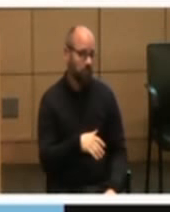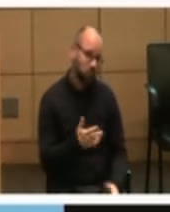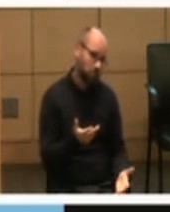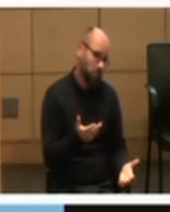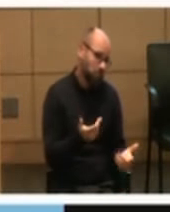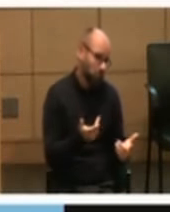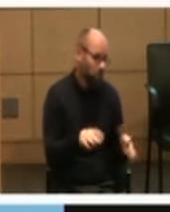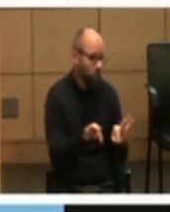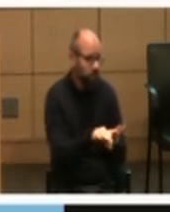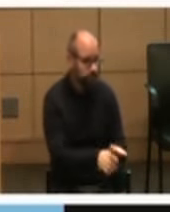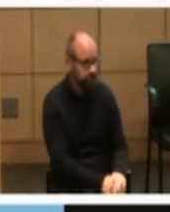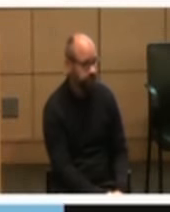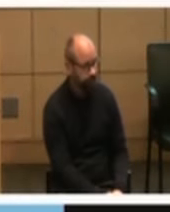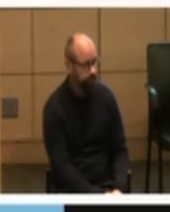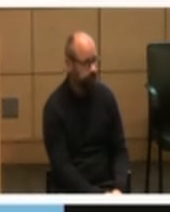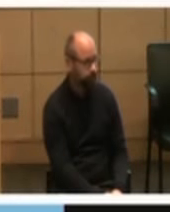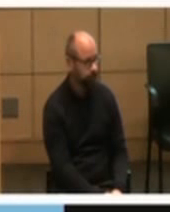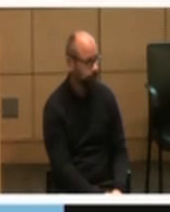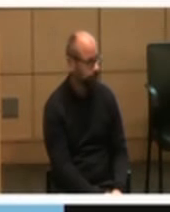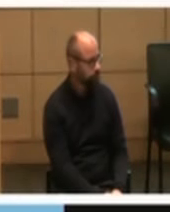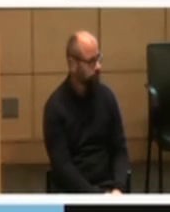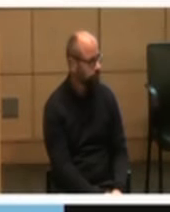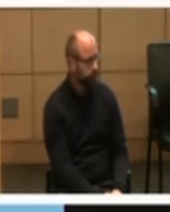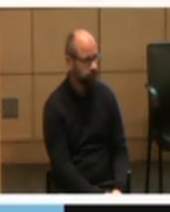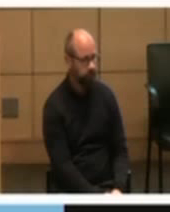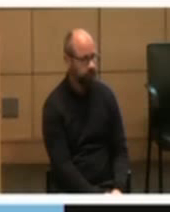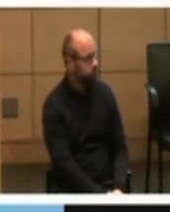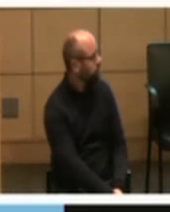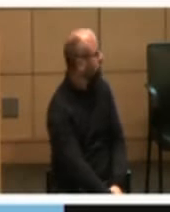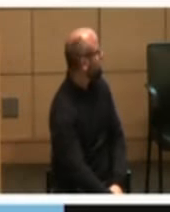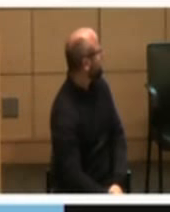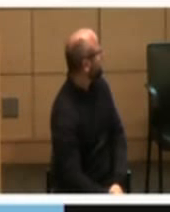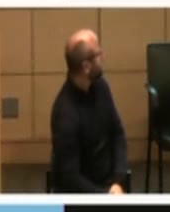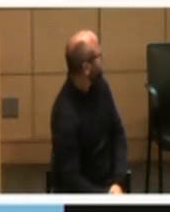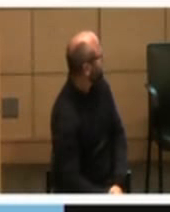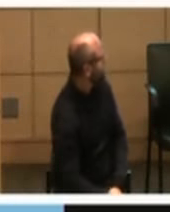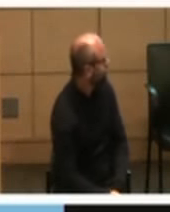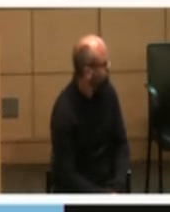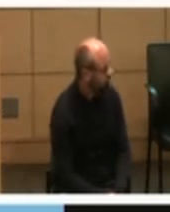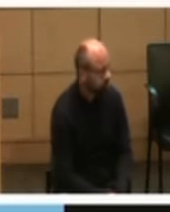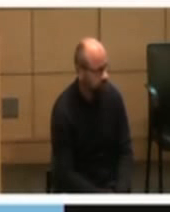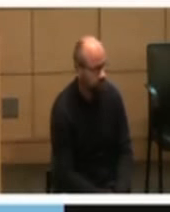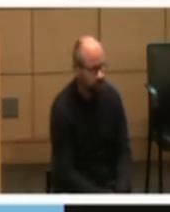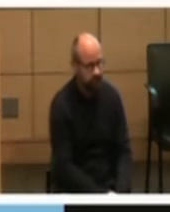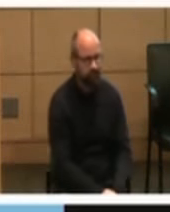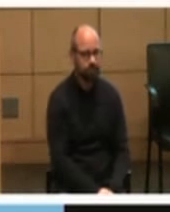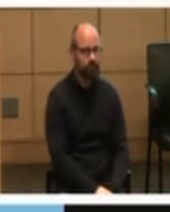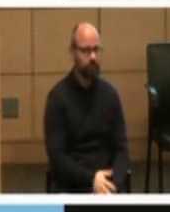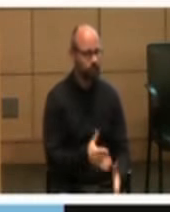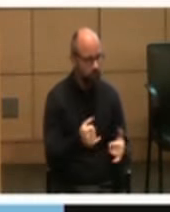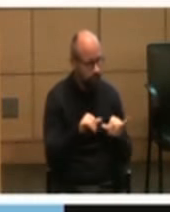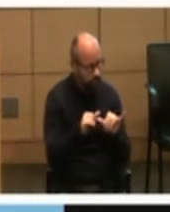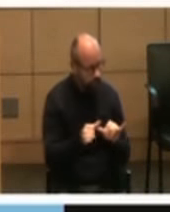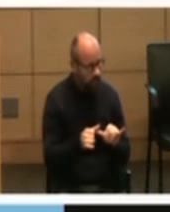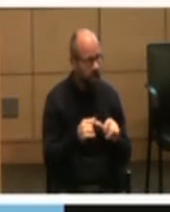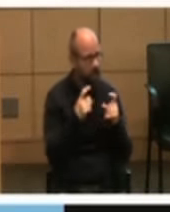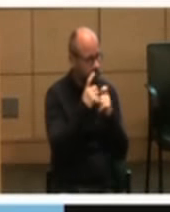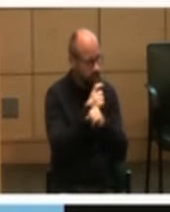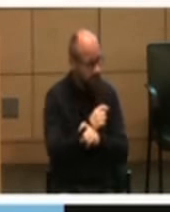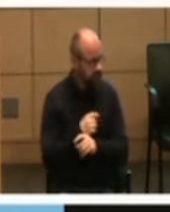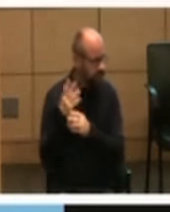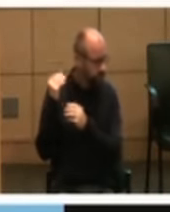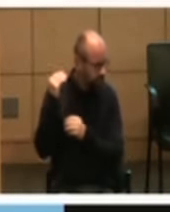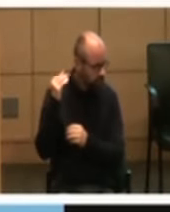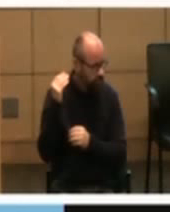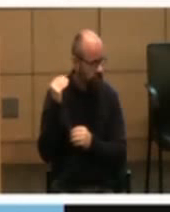deal. All right, so we want to measure this complex speech perception. We know children with bilateral